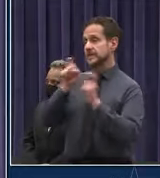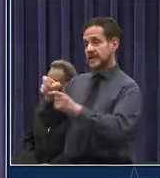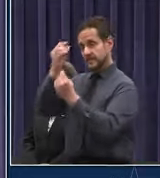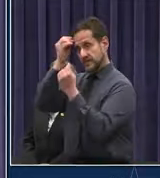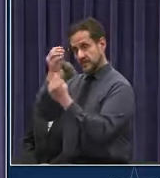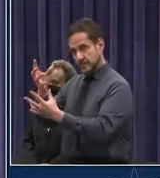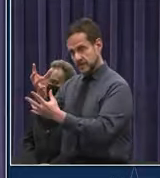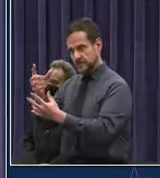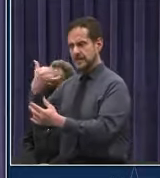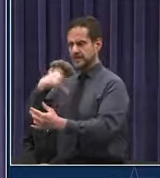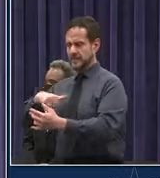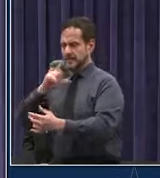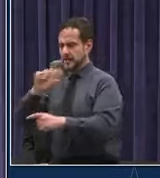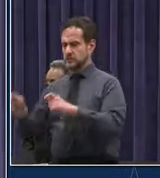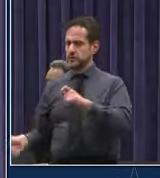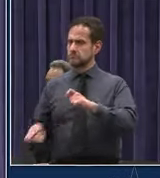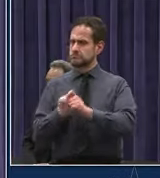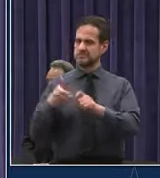WTT.